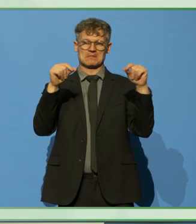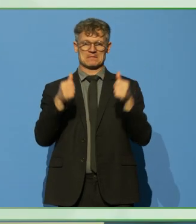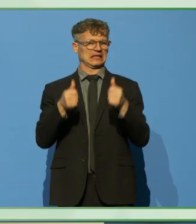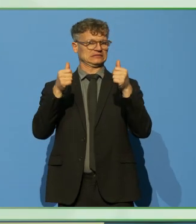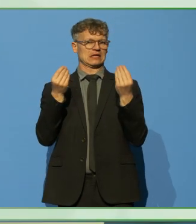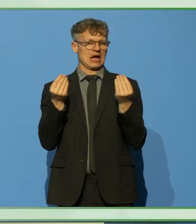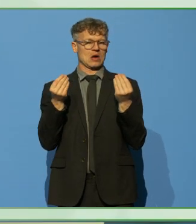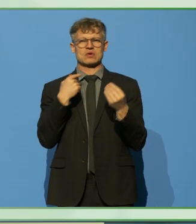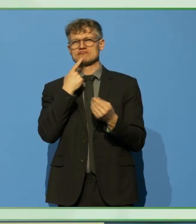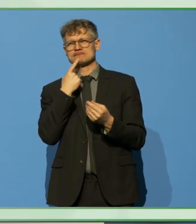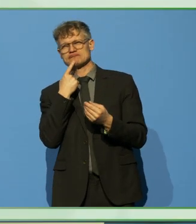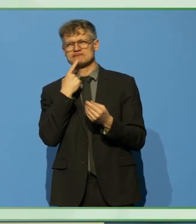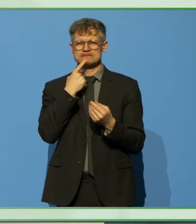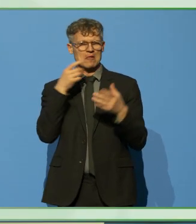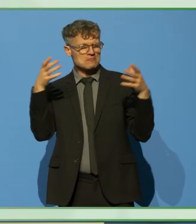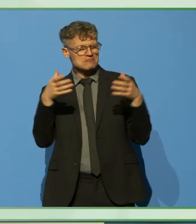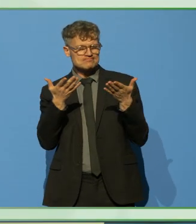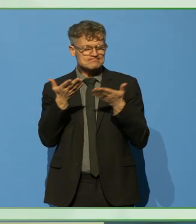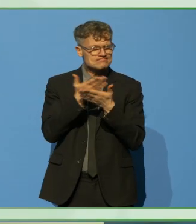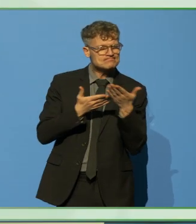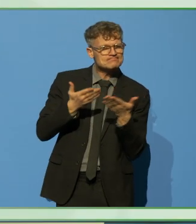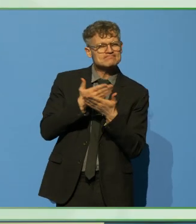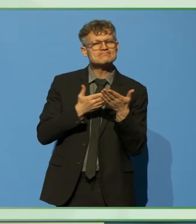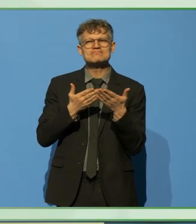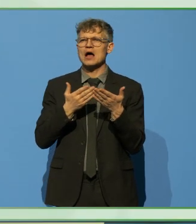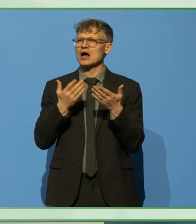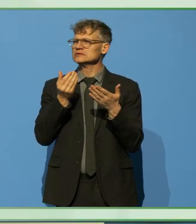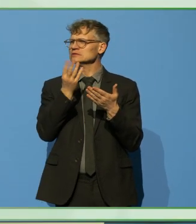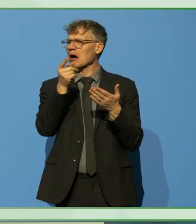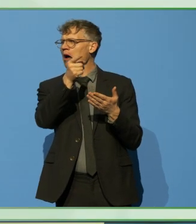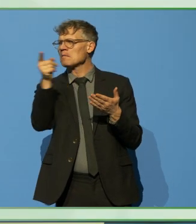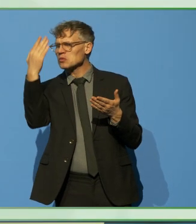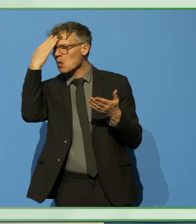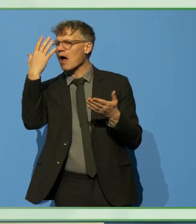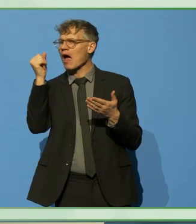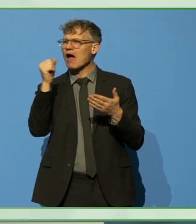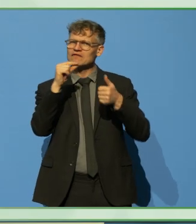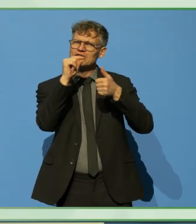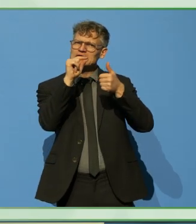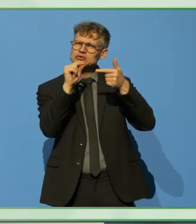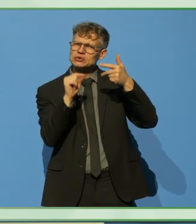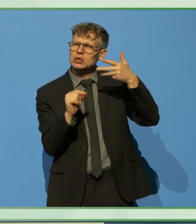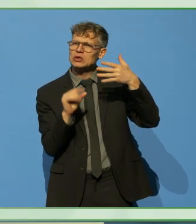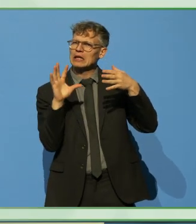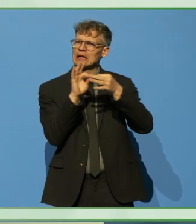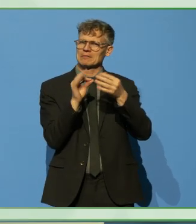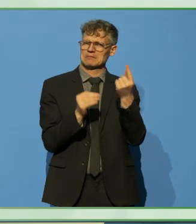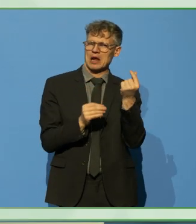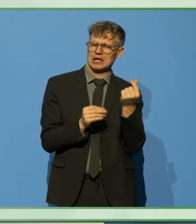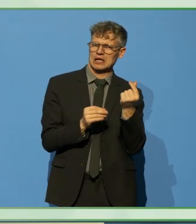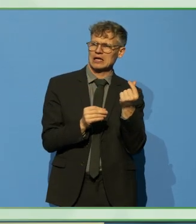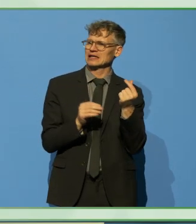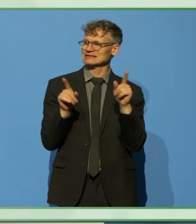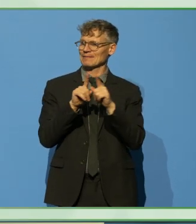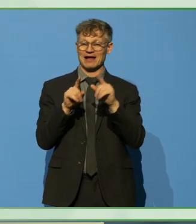euro banknotes, they have certain features which some of you may be very well aware of. Like, for instance, the large